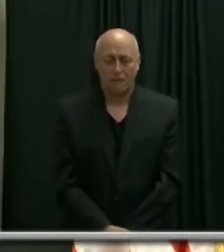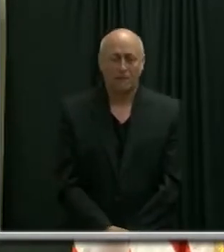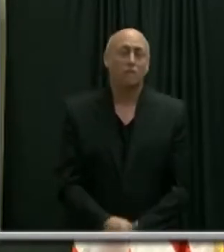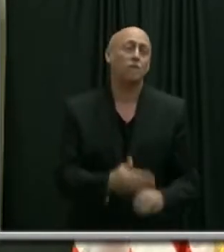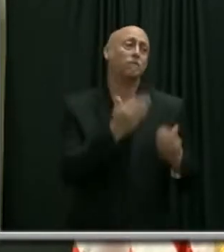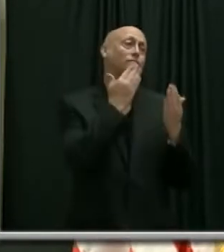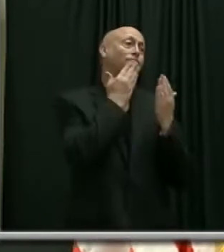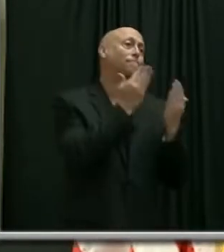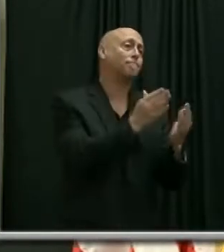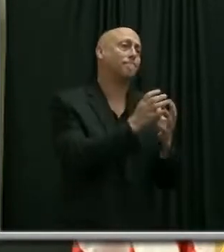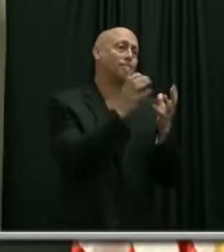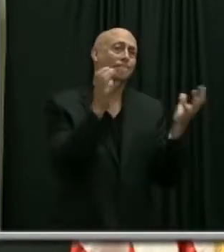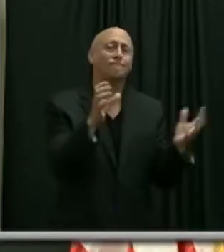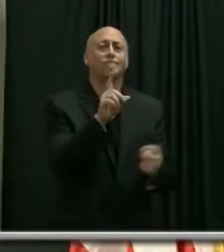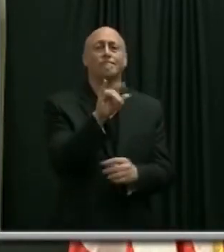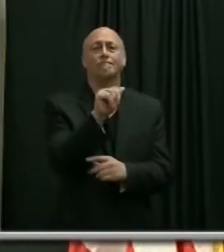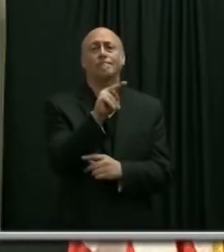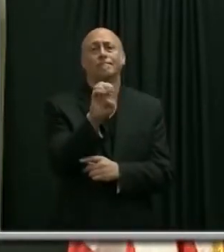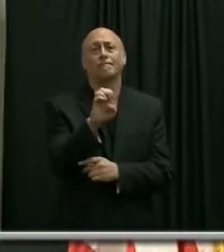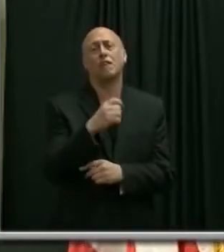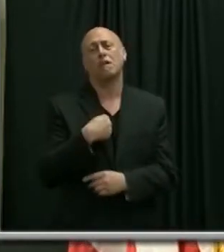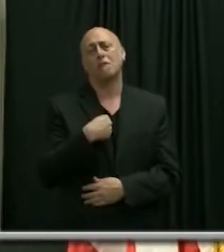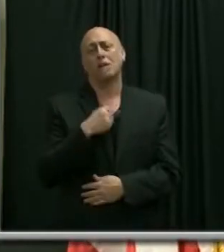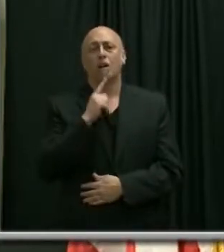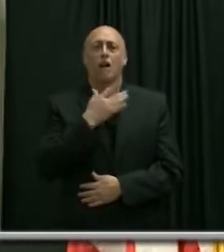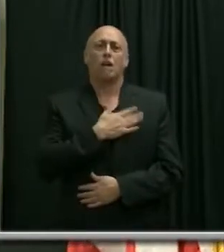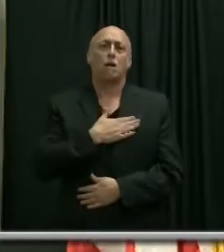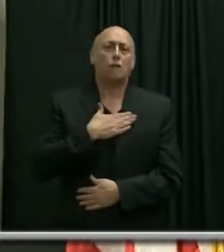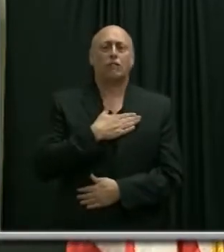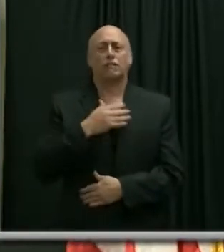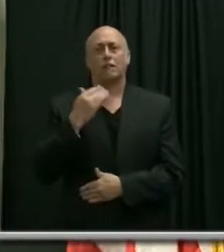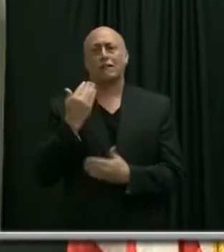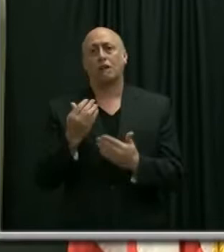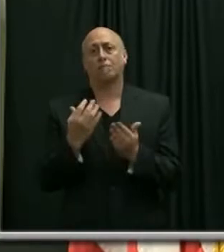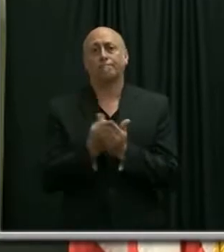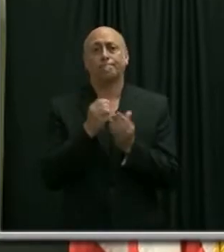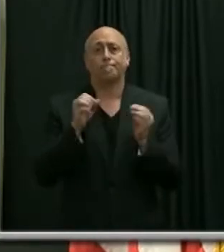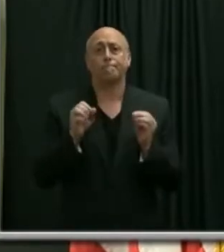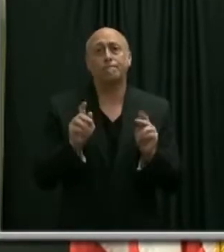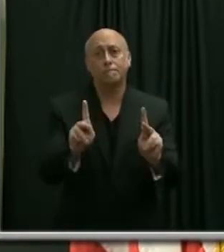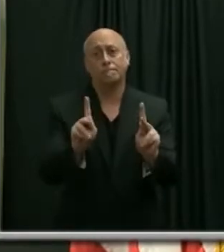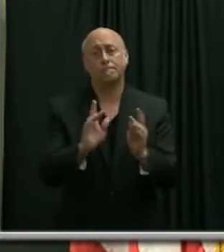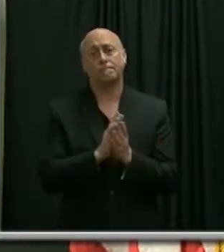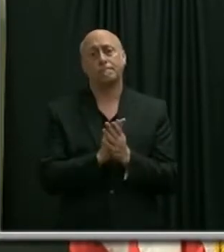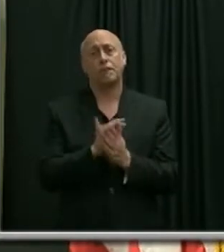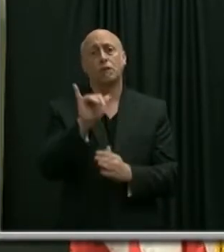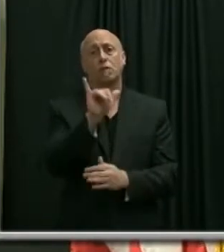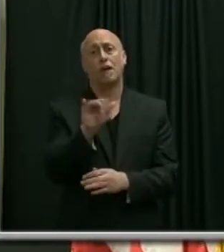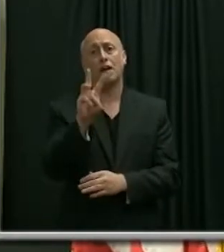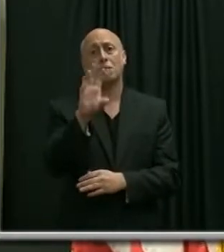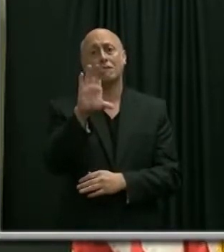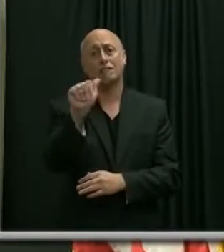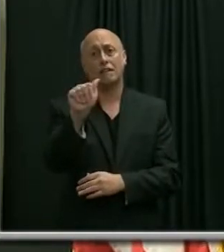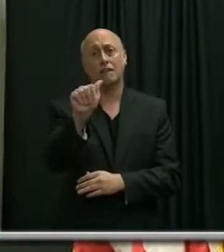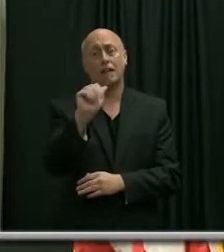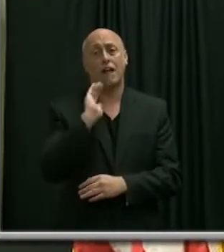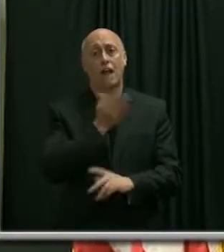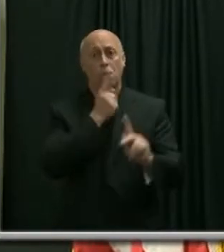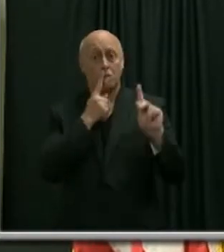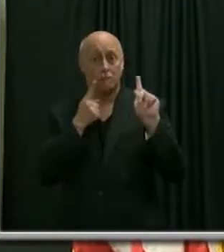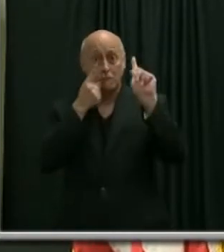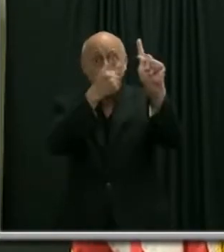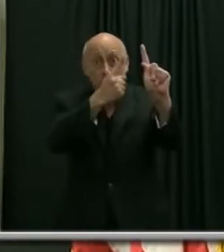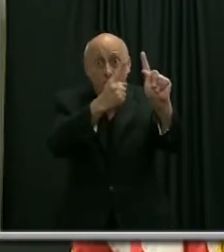Thank you so much, Diane, and I'm very appreciative of this opportunity. The YWCA's mission is